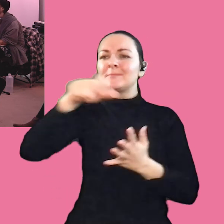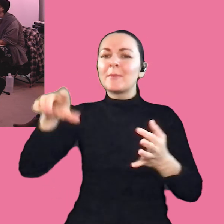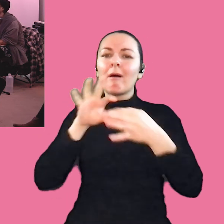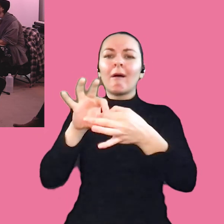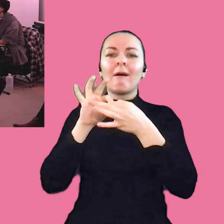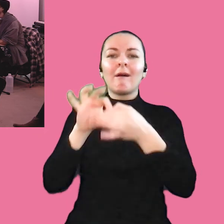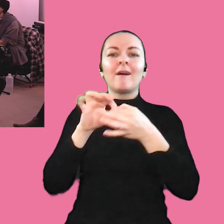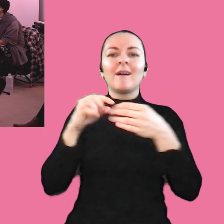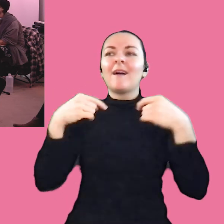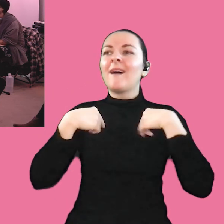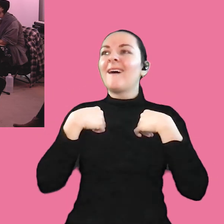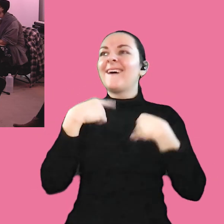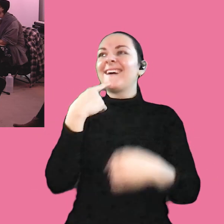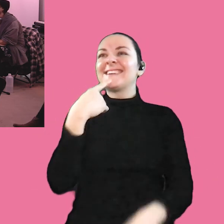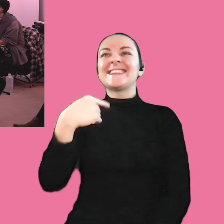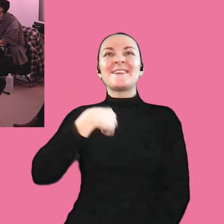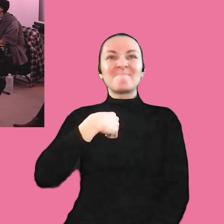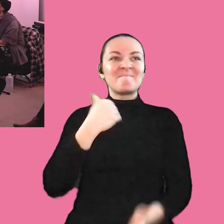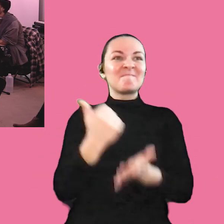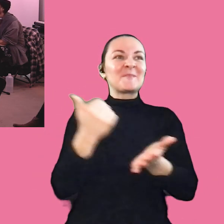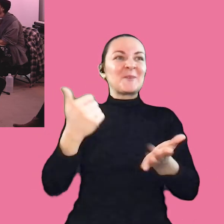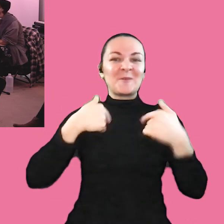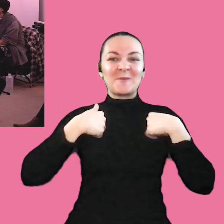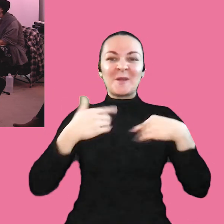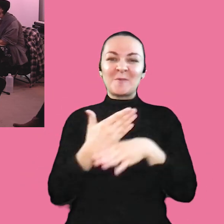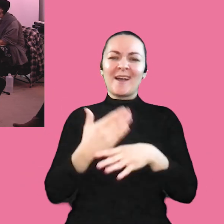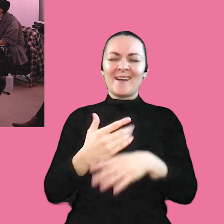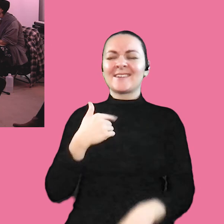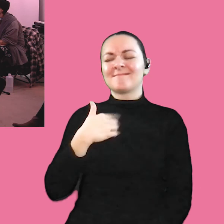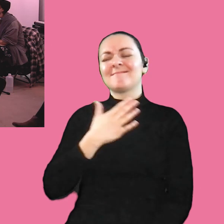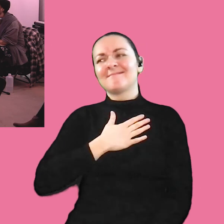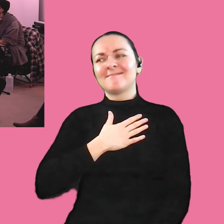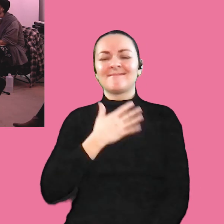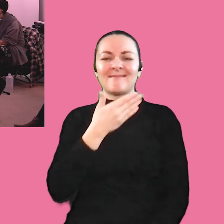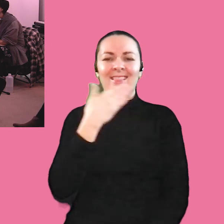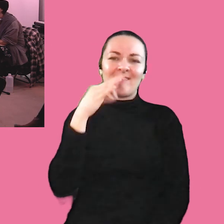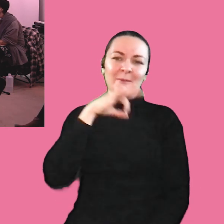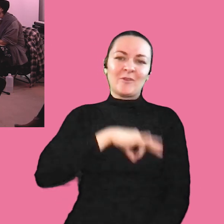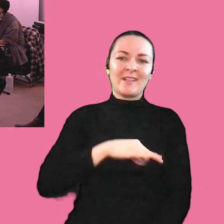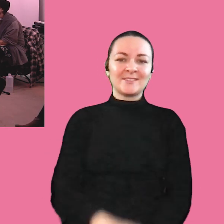people and being able to say, this is great, is a really nice privilege.